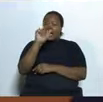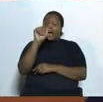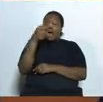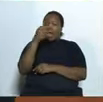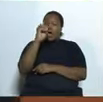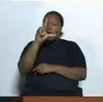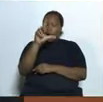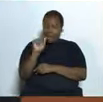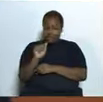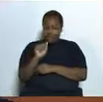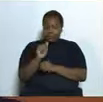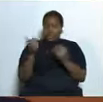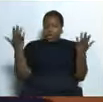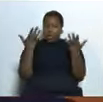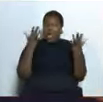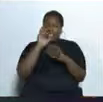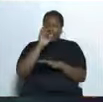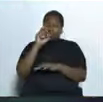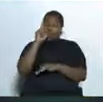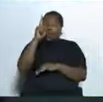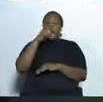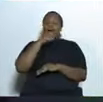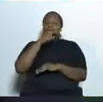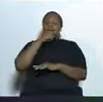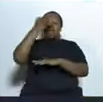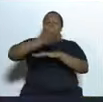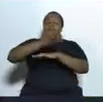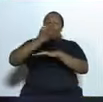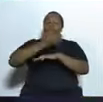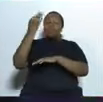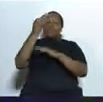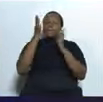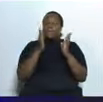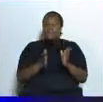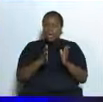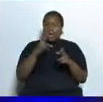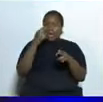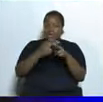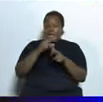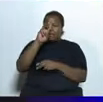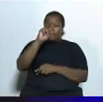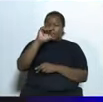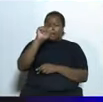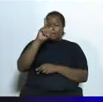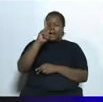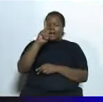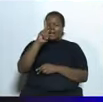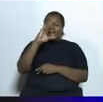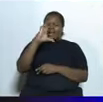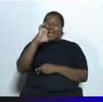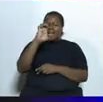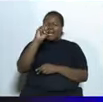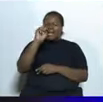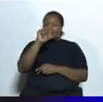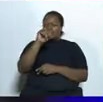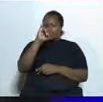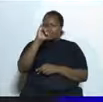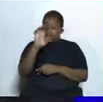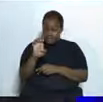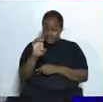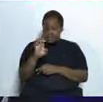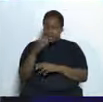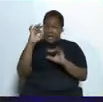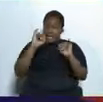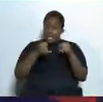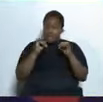under Pastor McKenzie. And the news began to filter in, first little at first, that